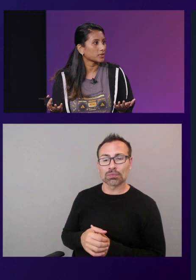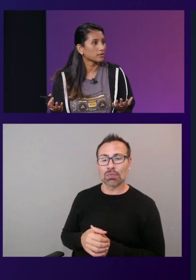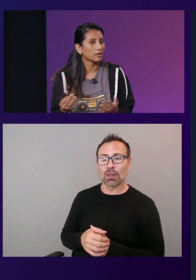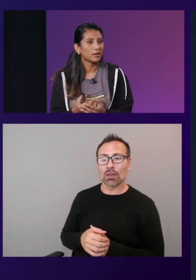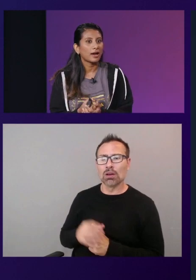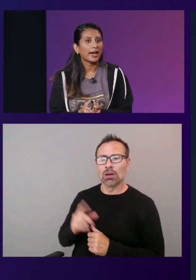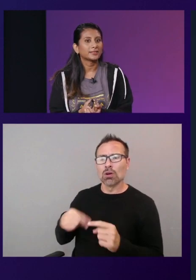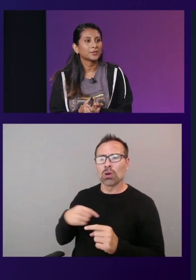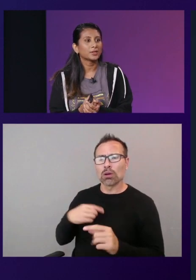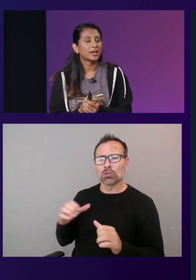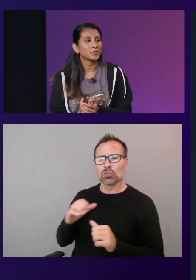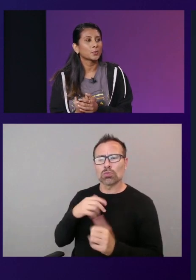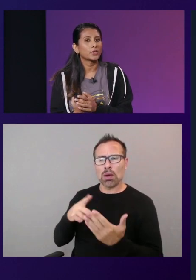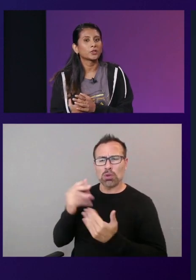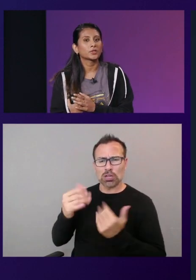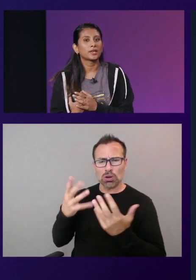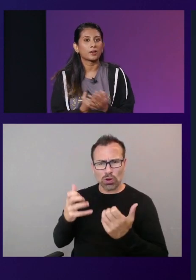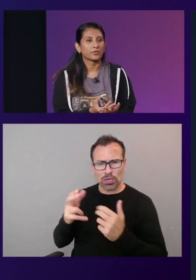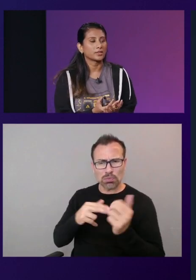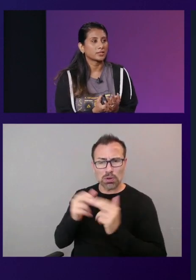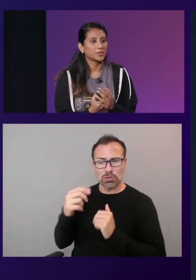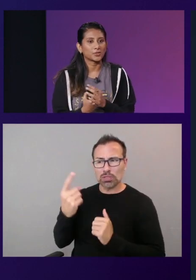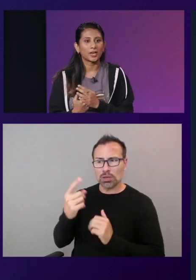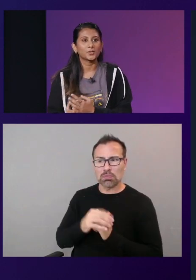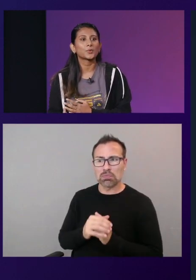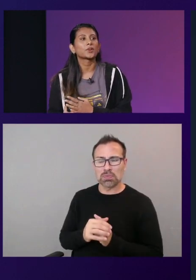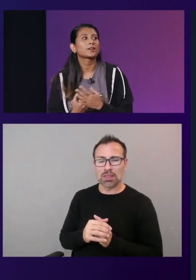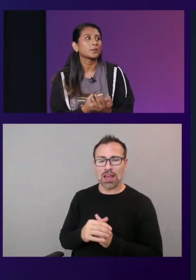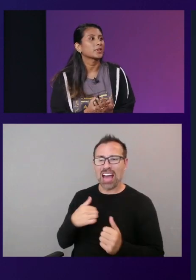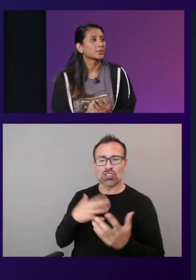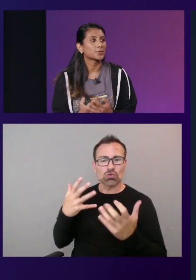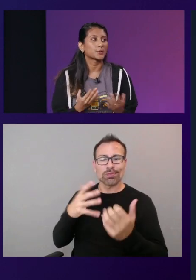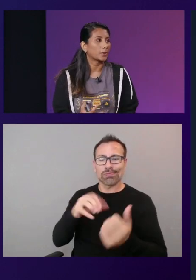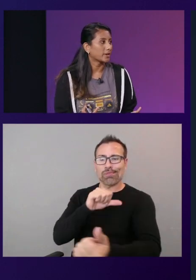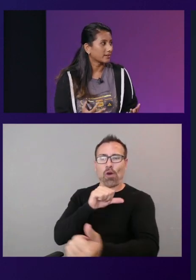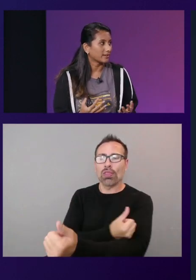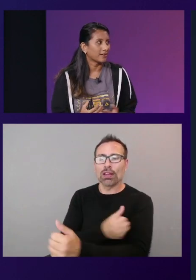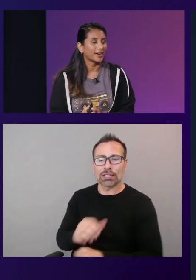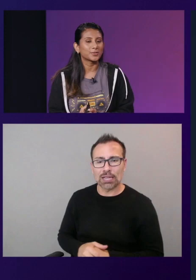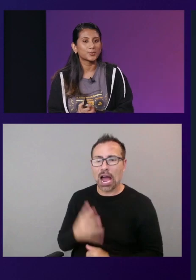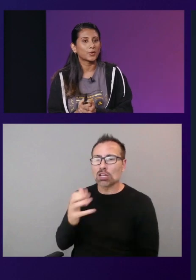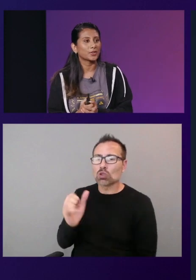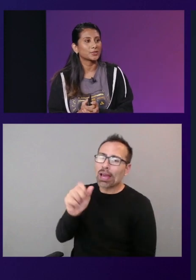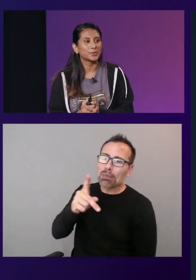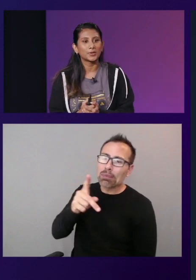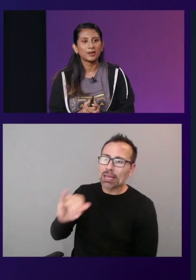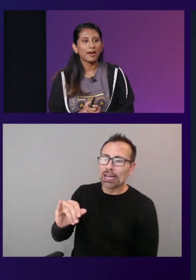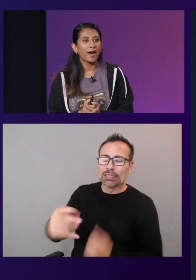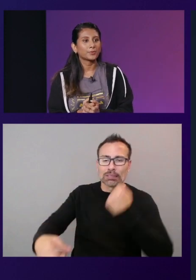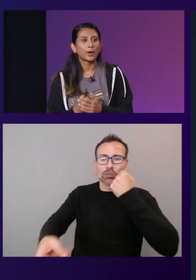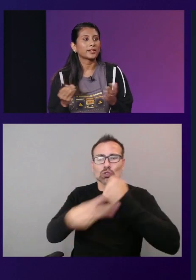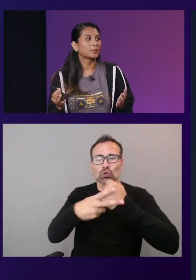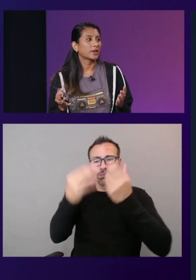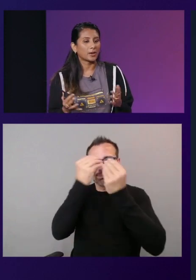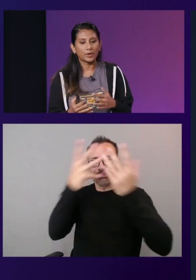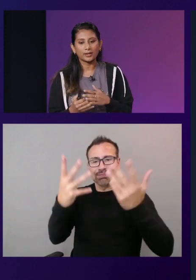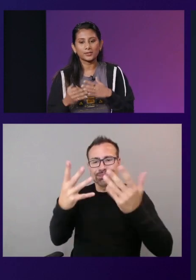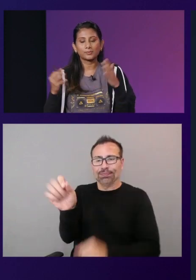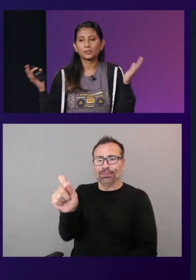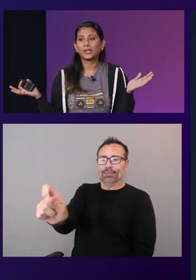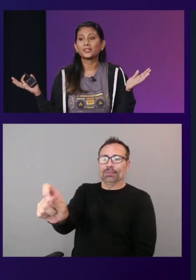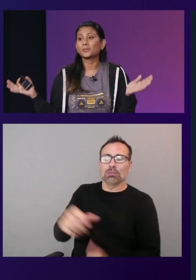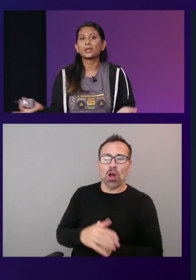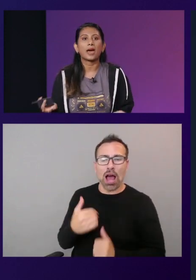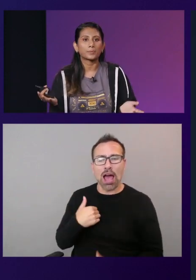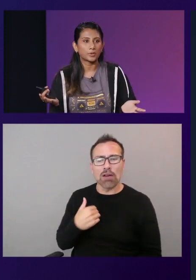build something, I just wanted to get authentication. I just wanted an API to store my data. I just wanted to have one API where I